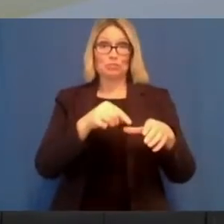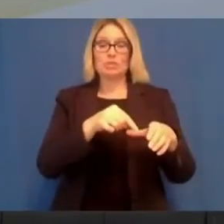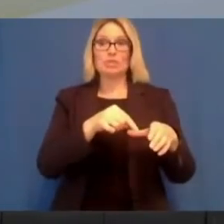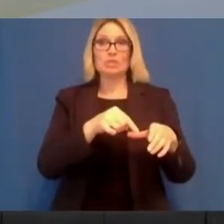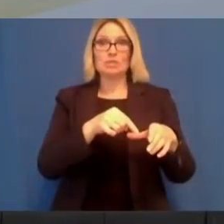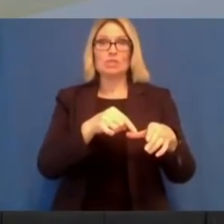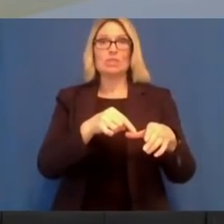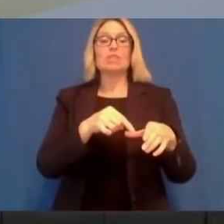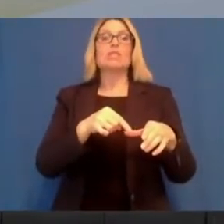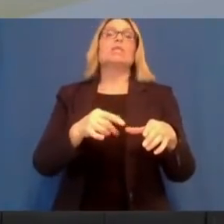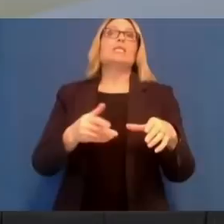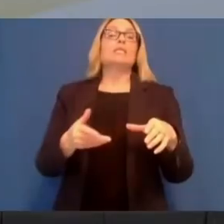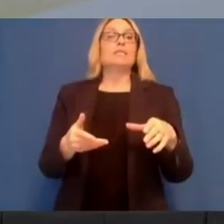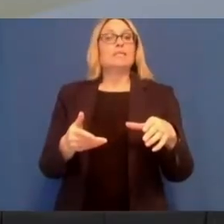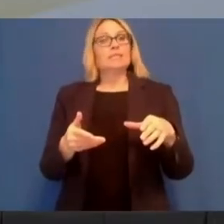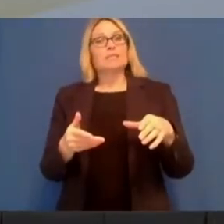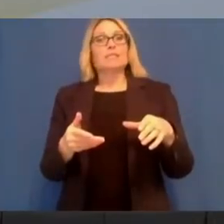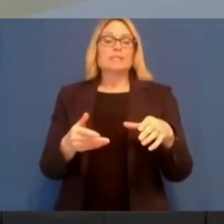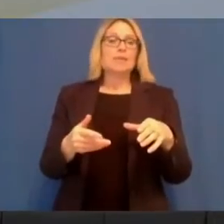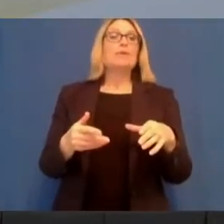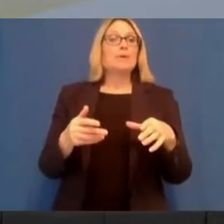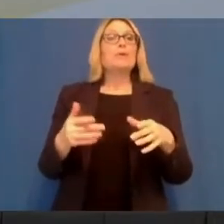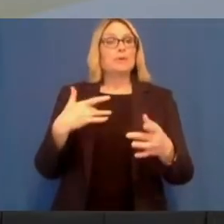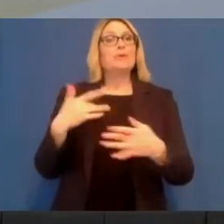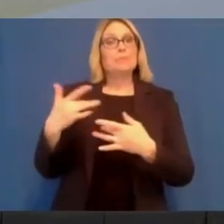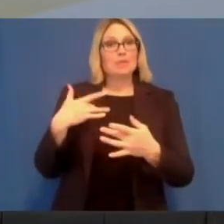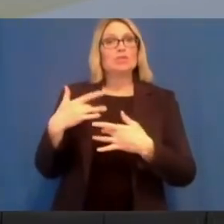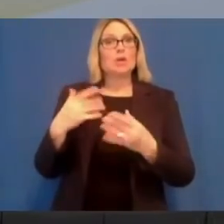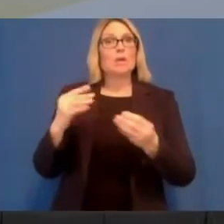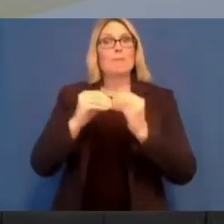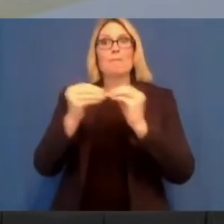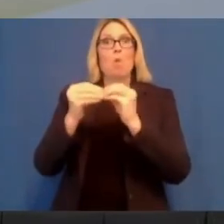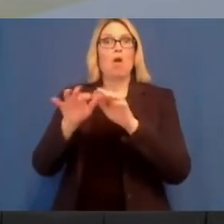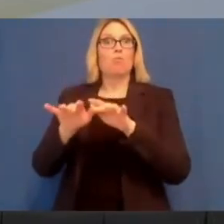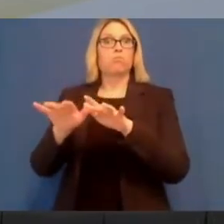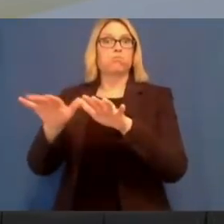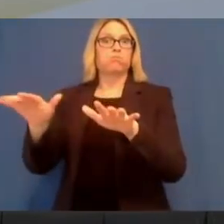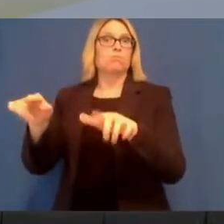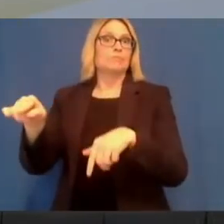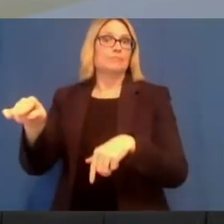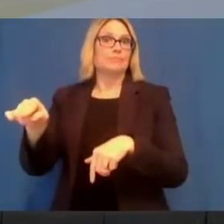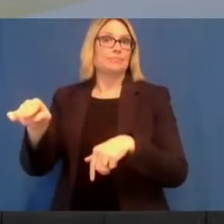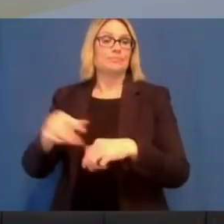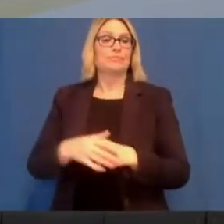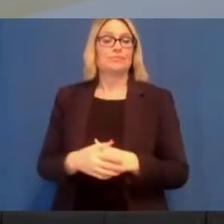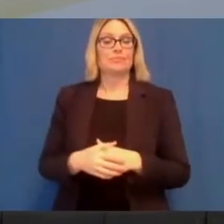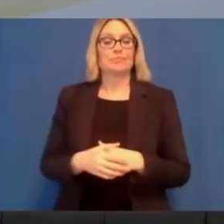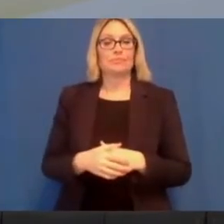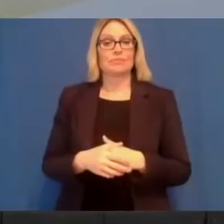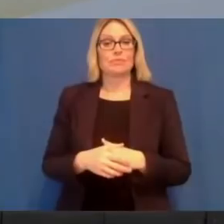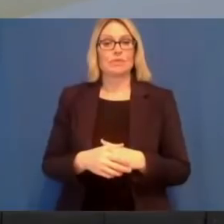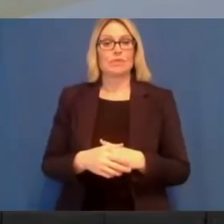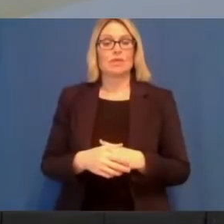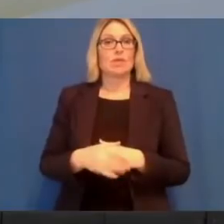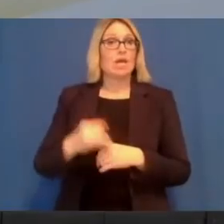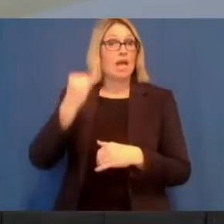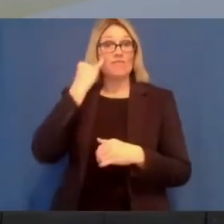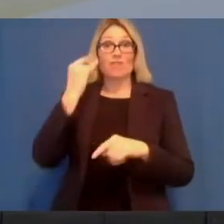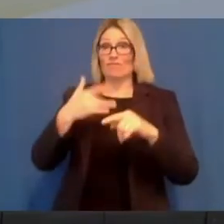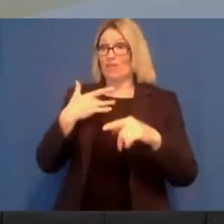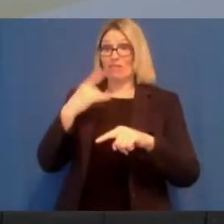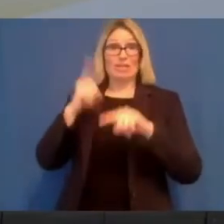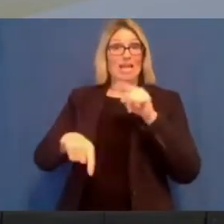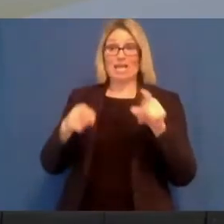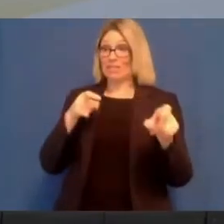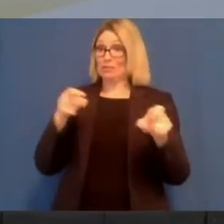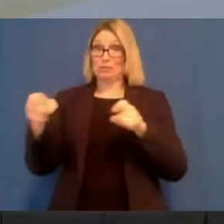that would be the biggest concern, more cases, and that we really feel like we are not able to manage the